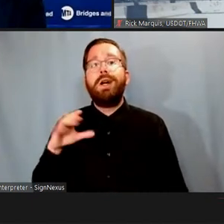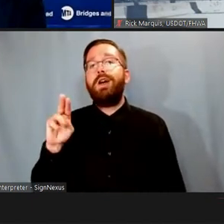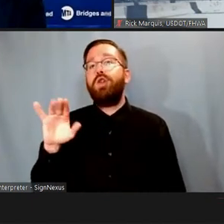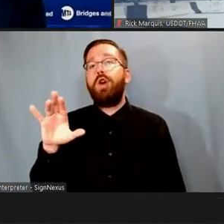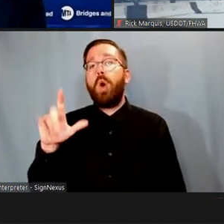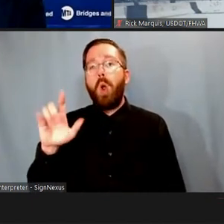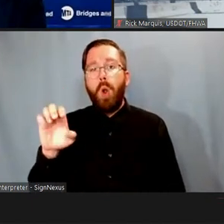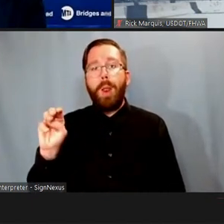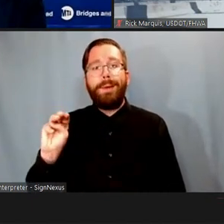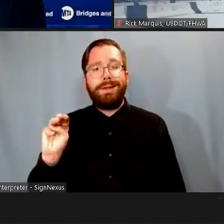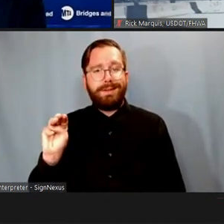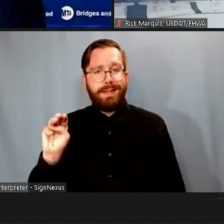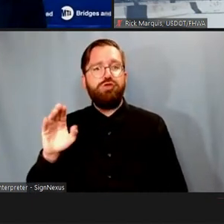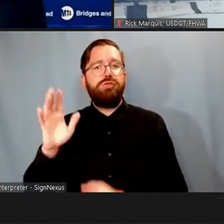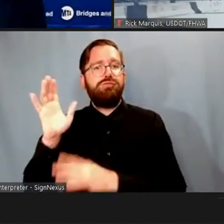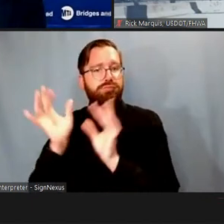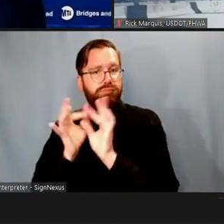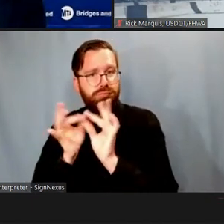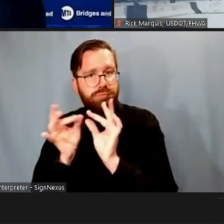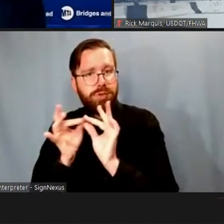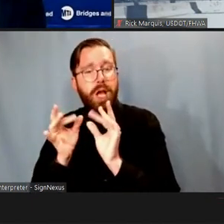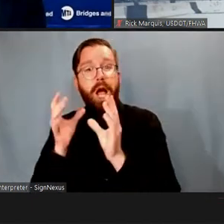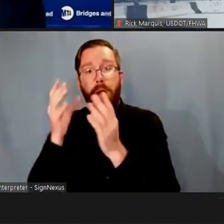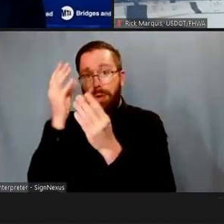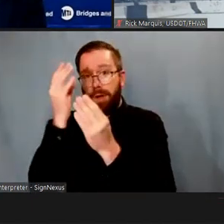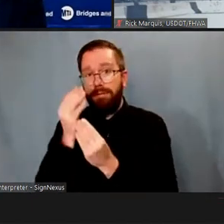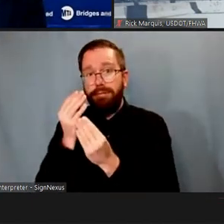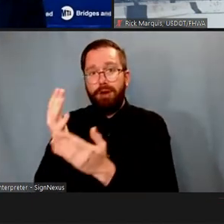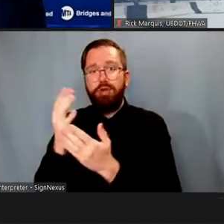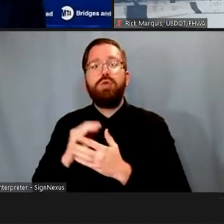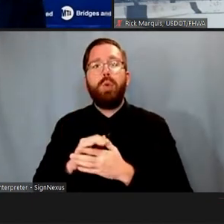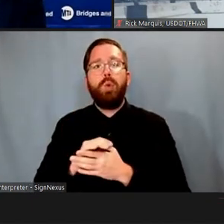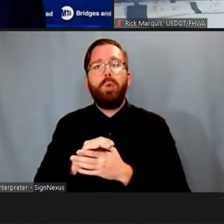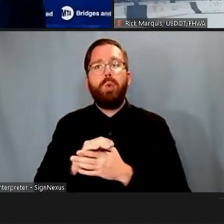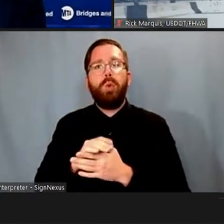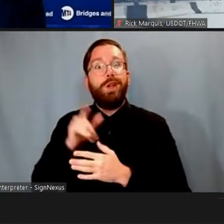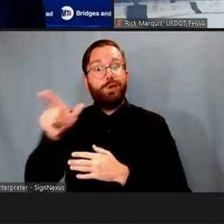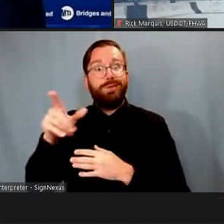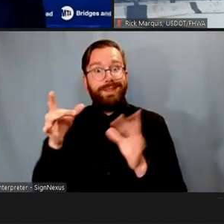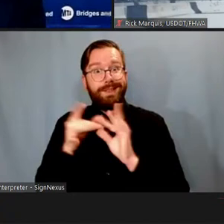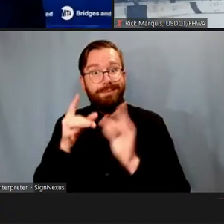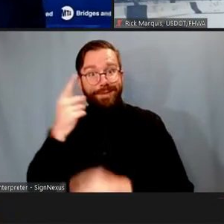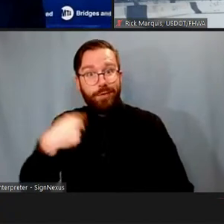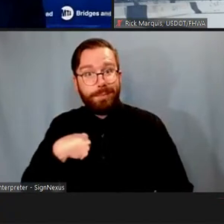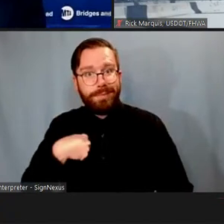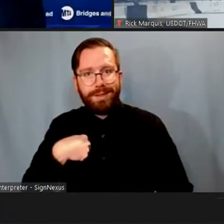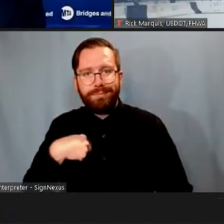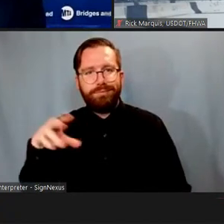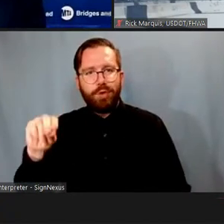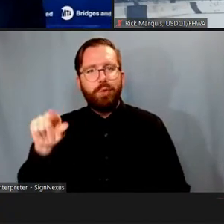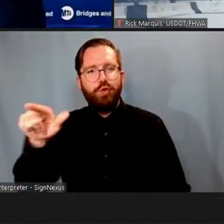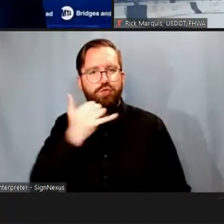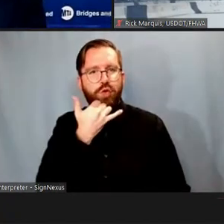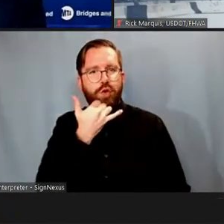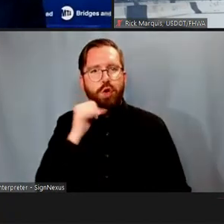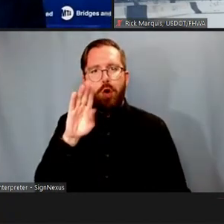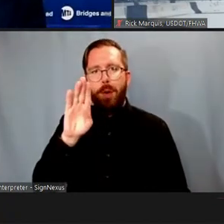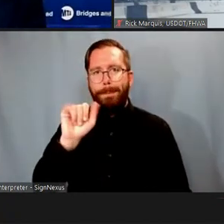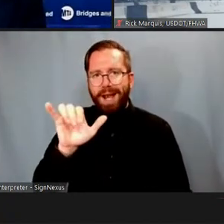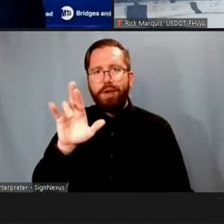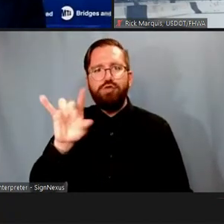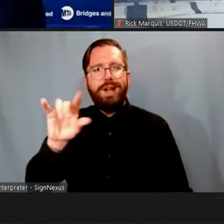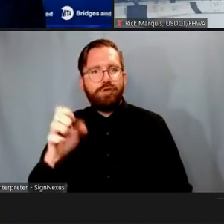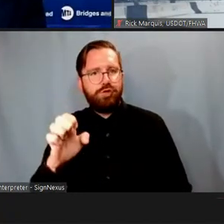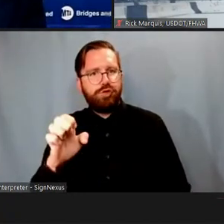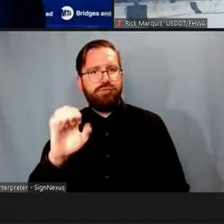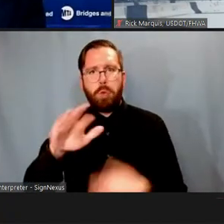spoke uh i just want her to know that she doesn't speak for me she's wrong uh bay ridge everyone i talk to on bay ridge